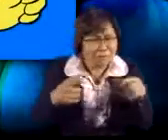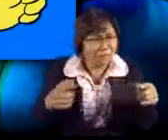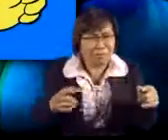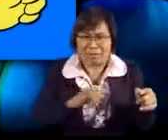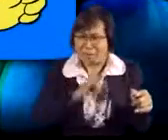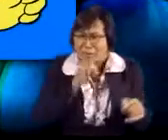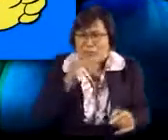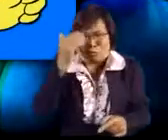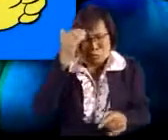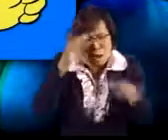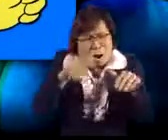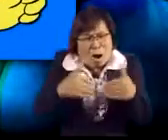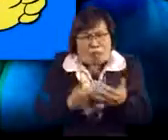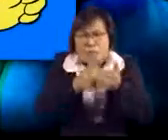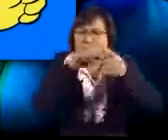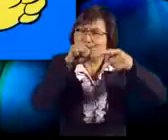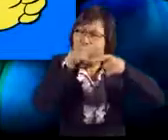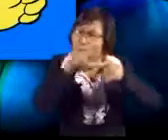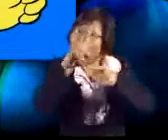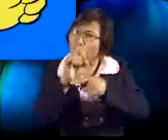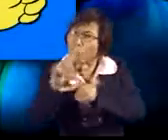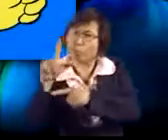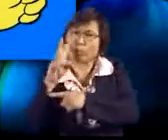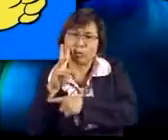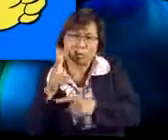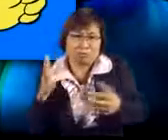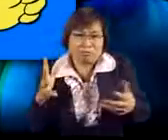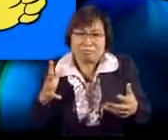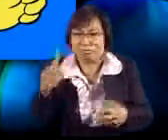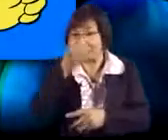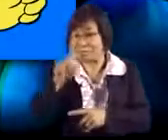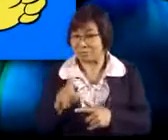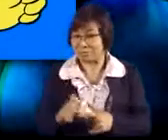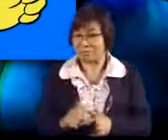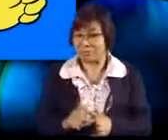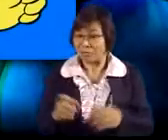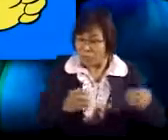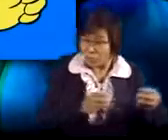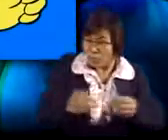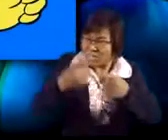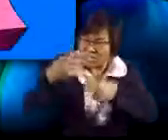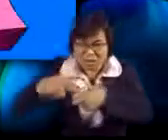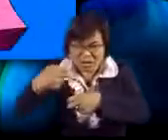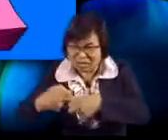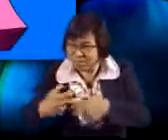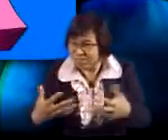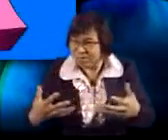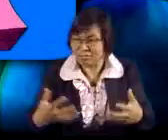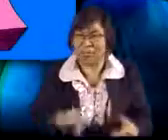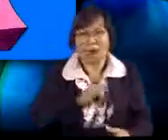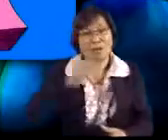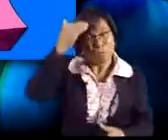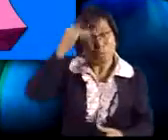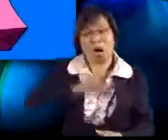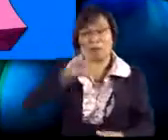I don't know how to divide the volume of liquid. Is the operation difficult?